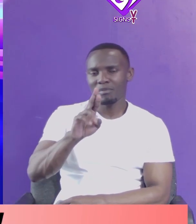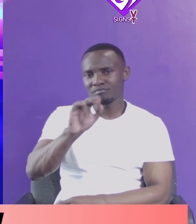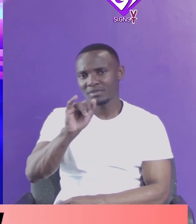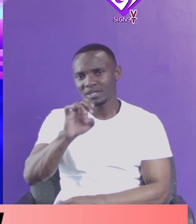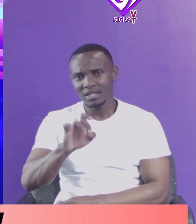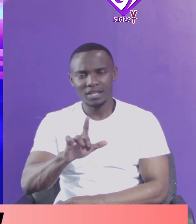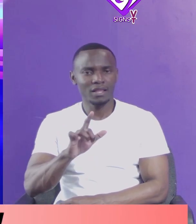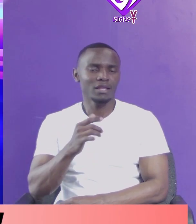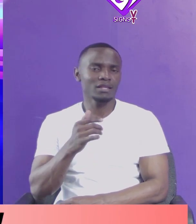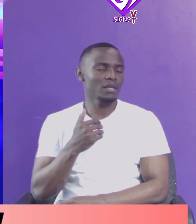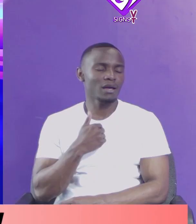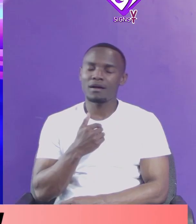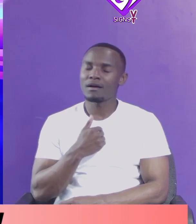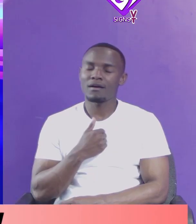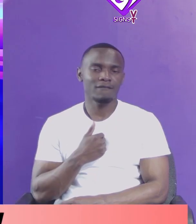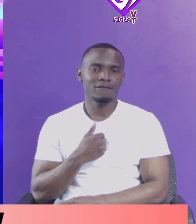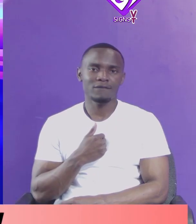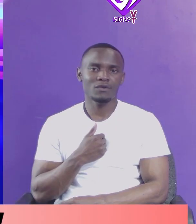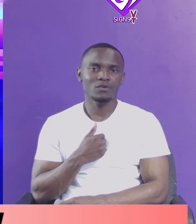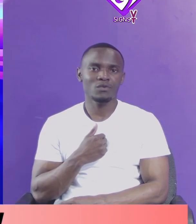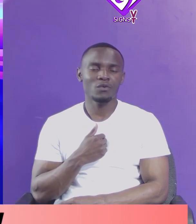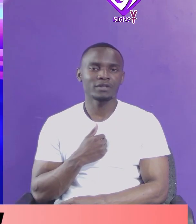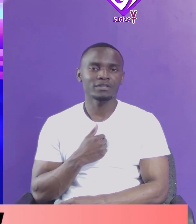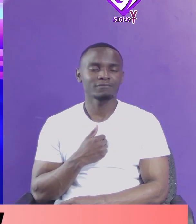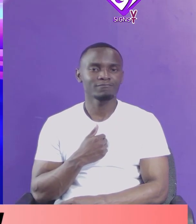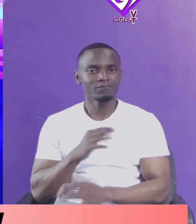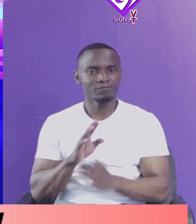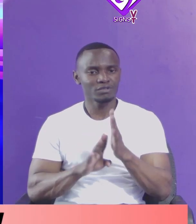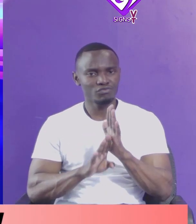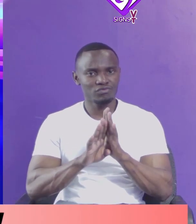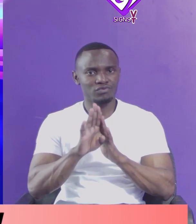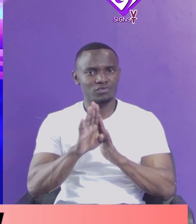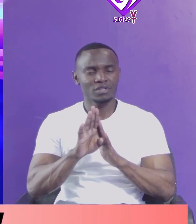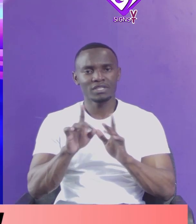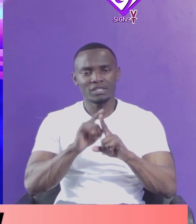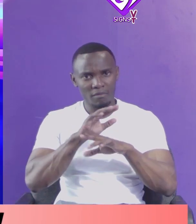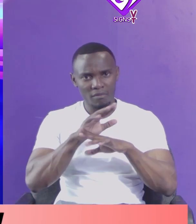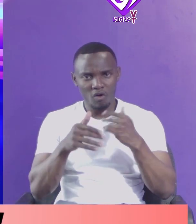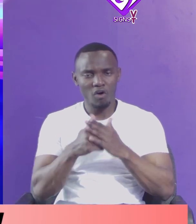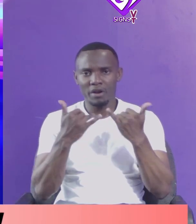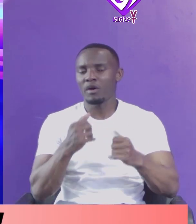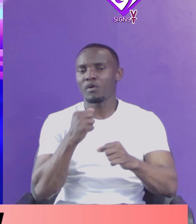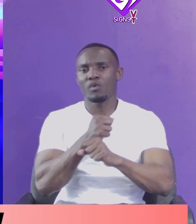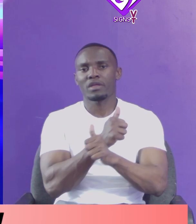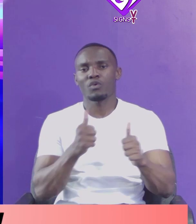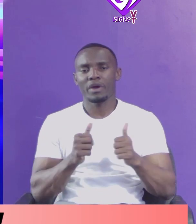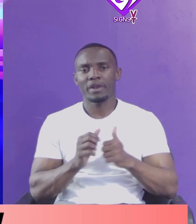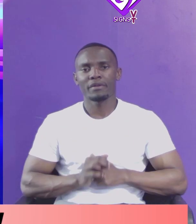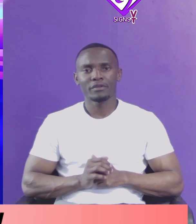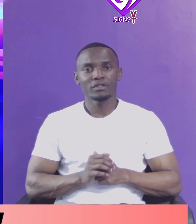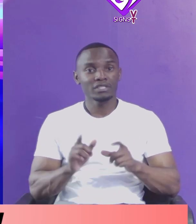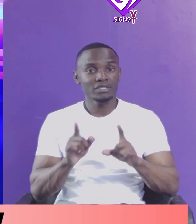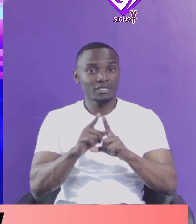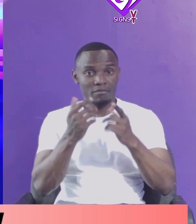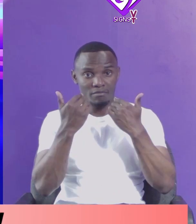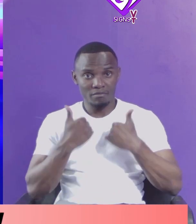they have been building up on so many things, and I think all of it is actually coming together. I think one thing I really say that I also admire about